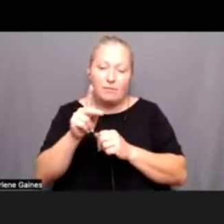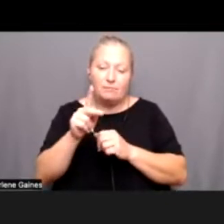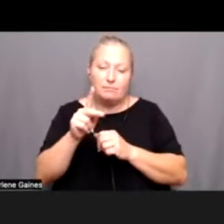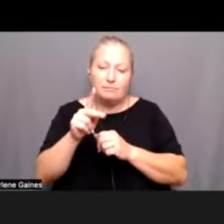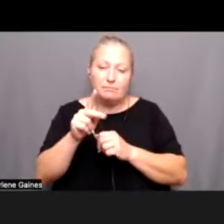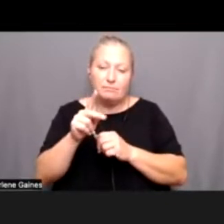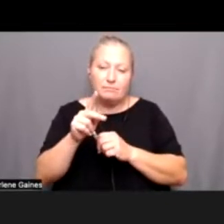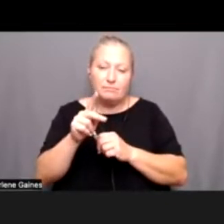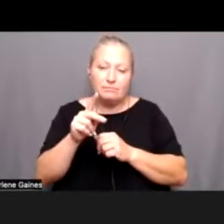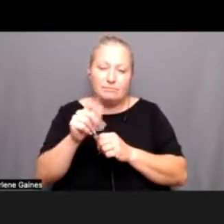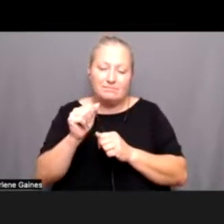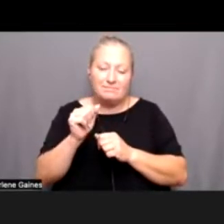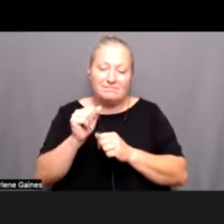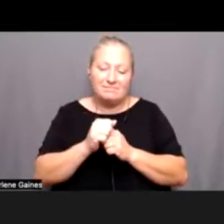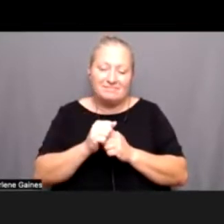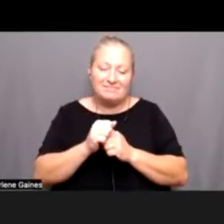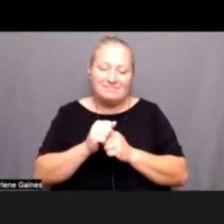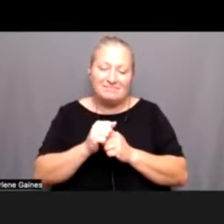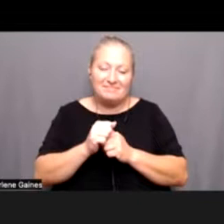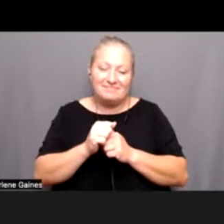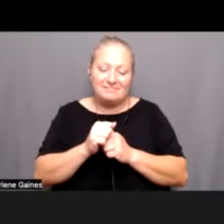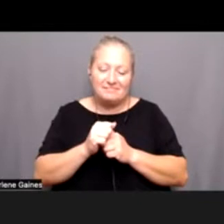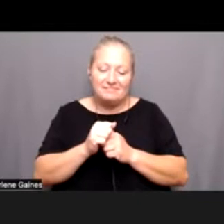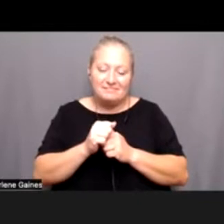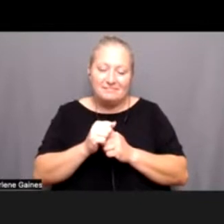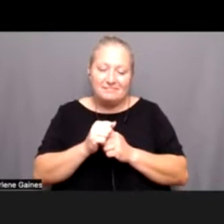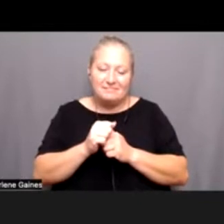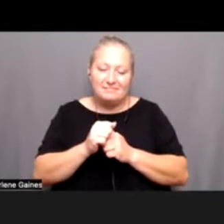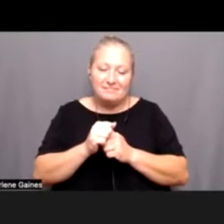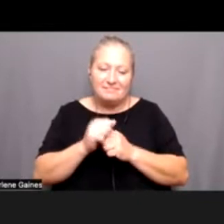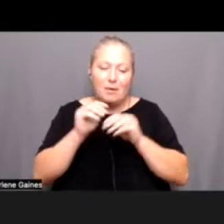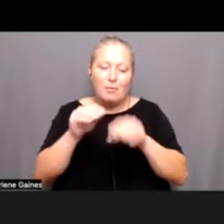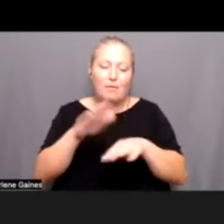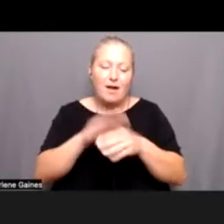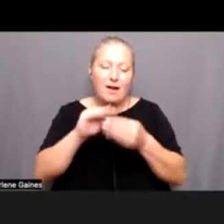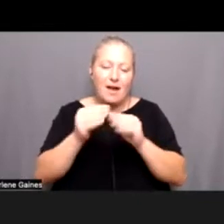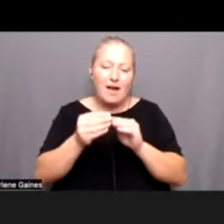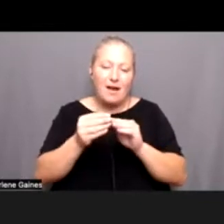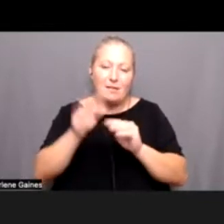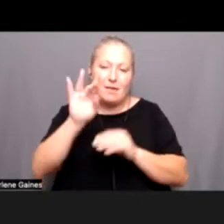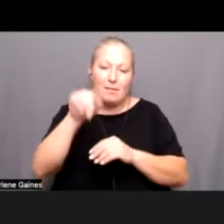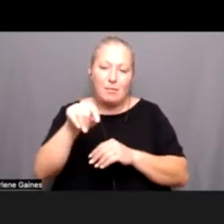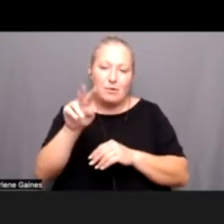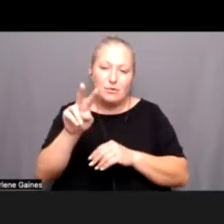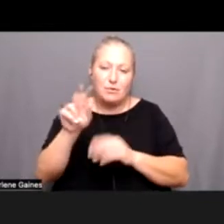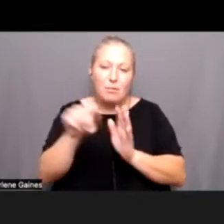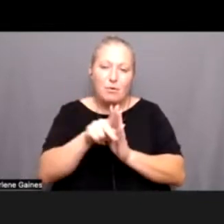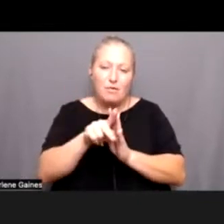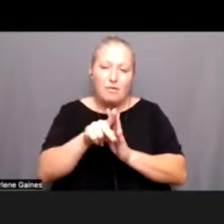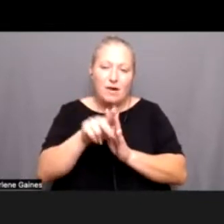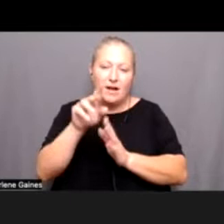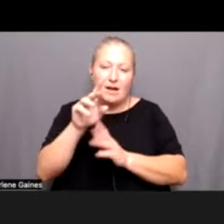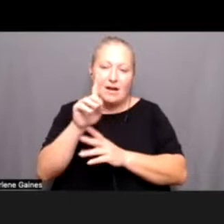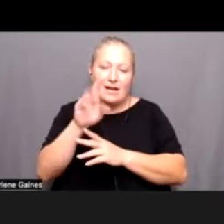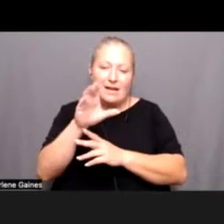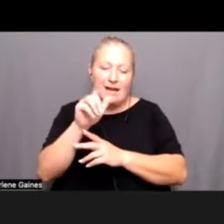me find my agenda. Okay, we will move on to item 8.2, approval of declaration of